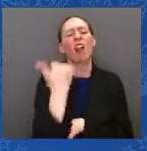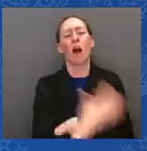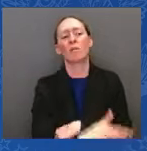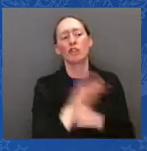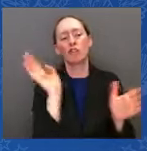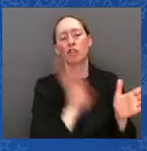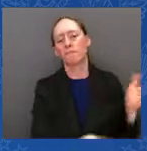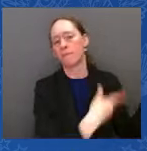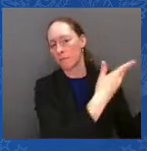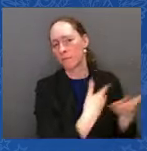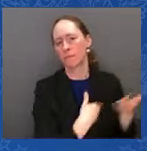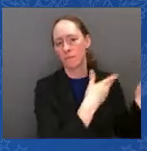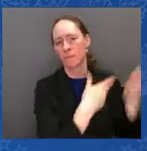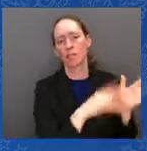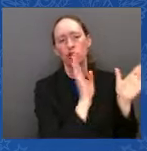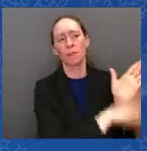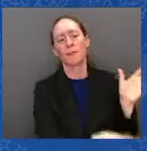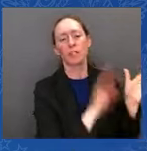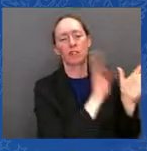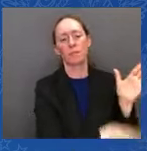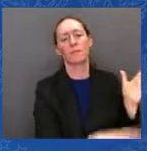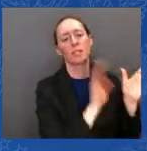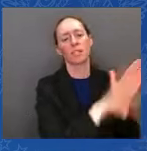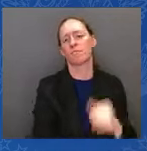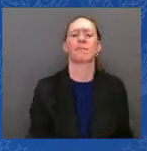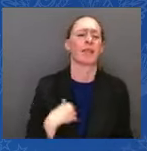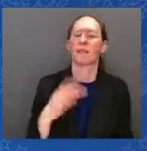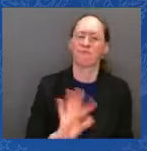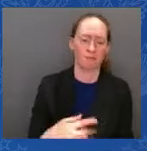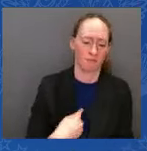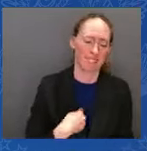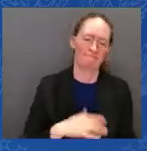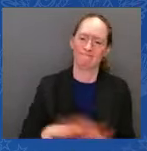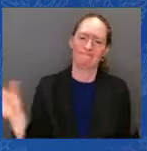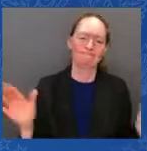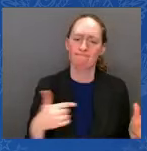No more. Not on my watch. Not on my watch.